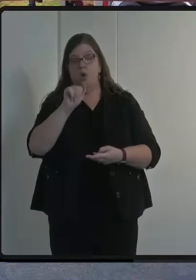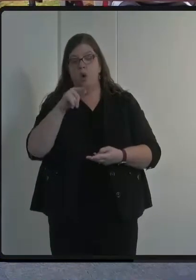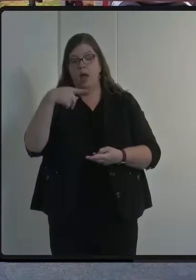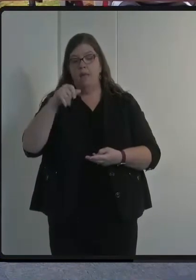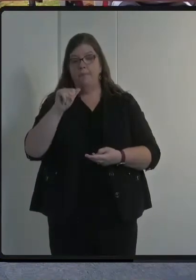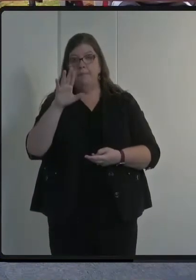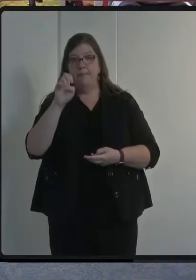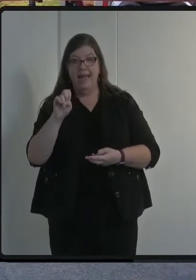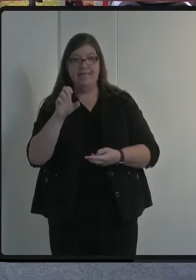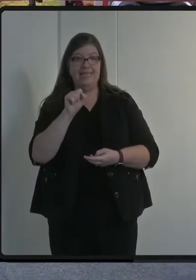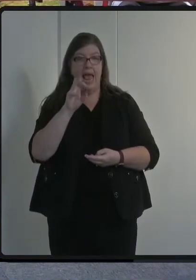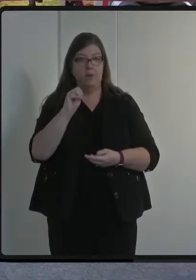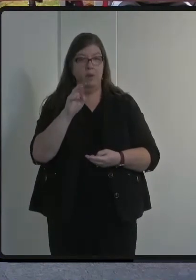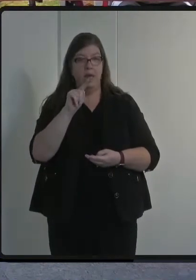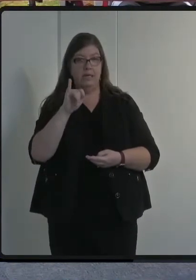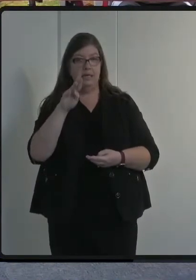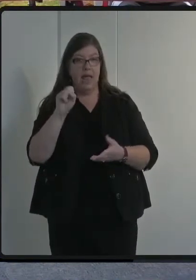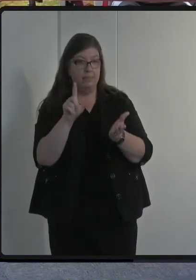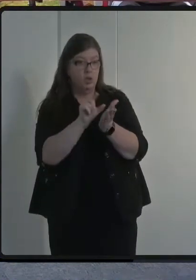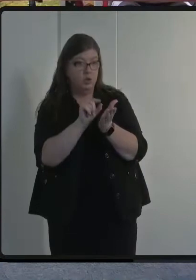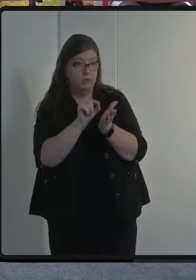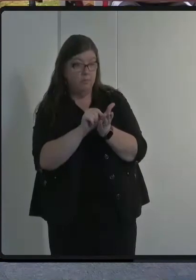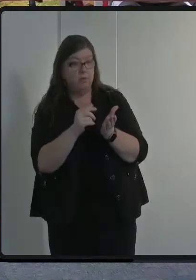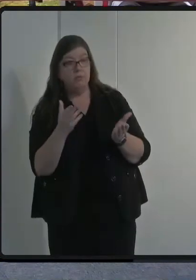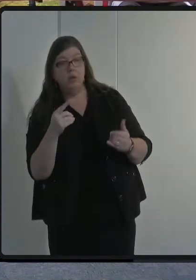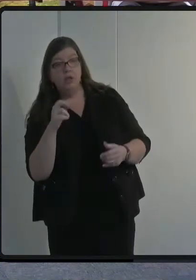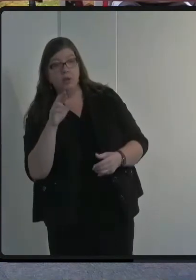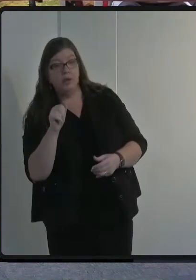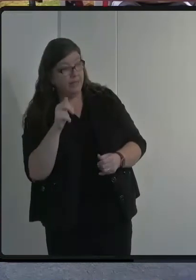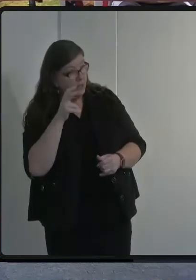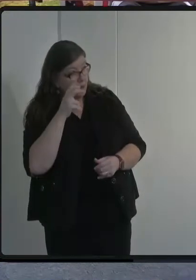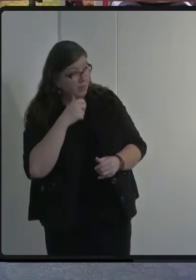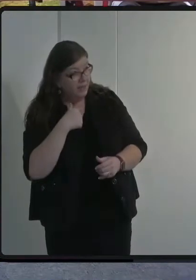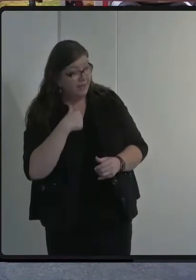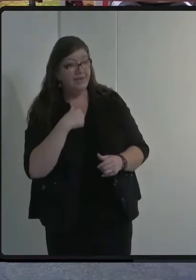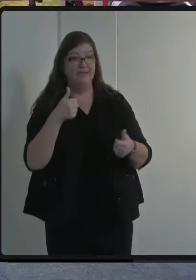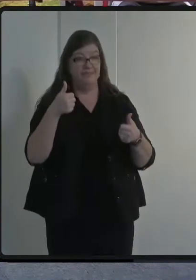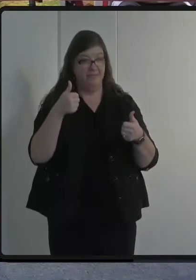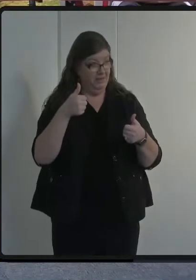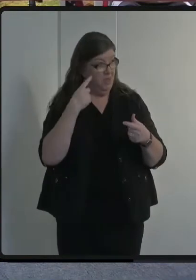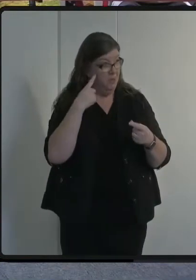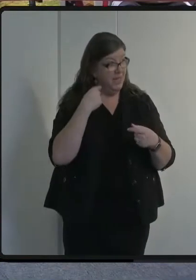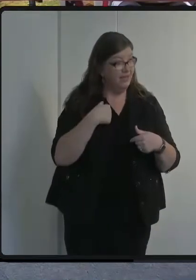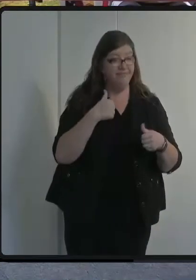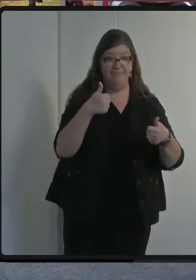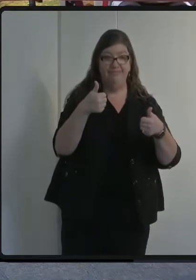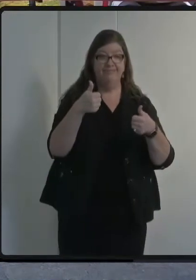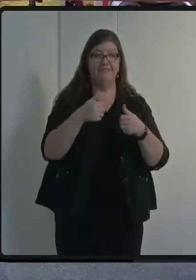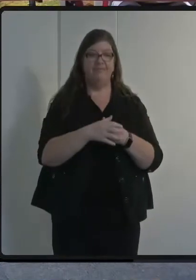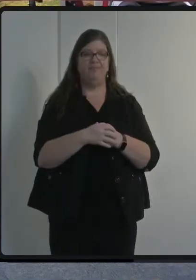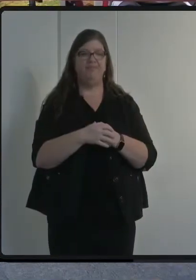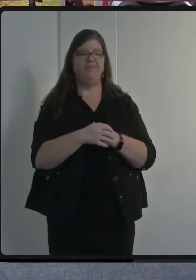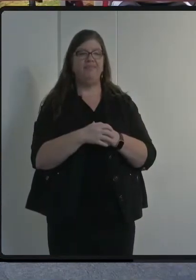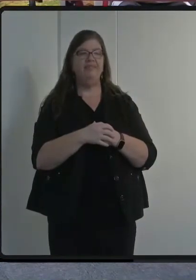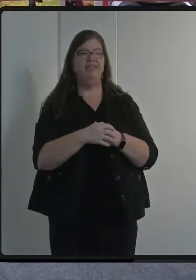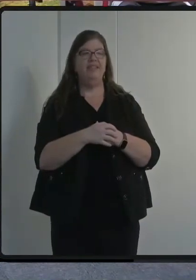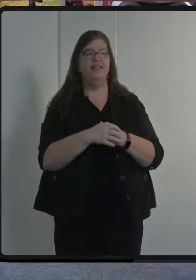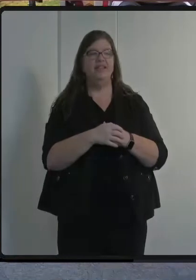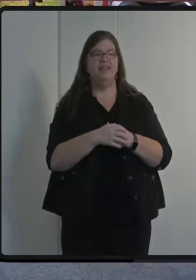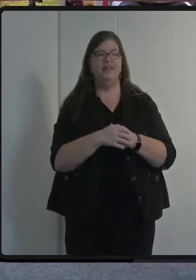Maria Times. Go ahead, Laura. Hi, can you all hear me okay? We Yes, can. we can.